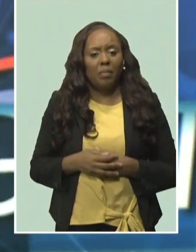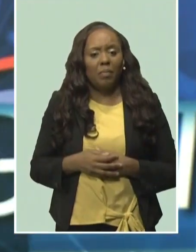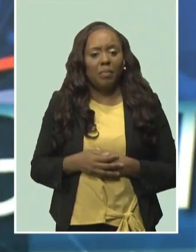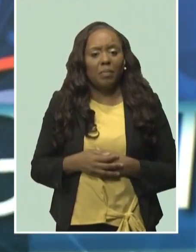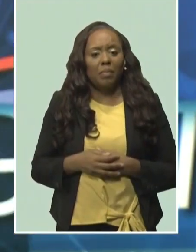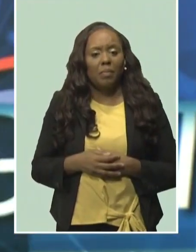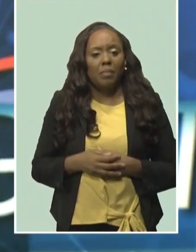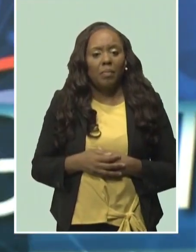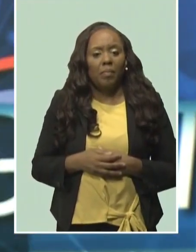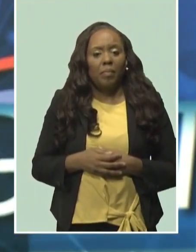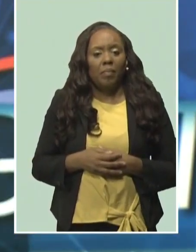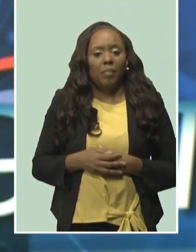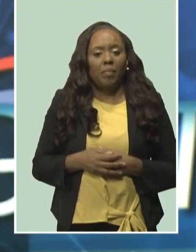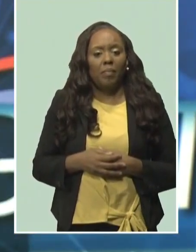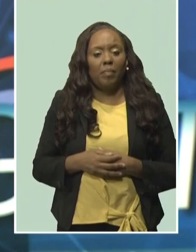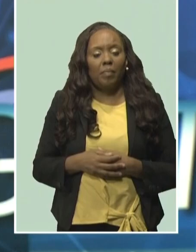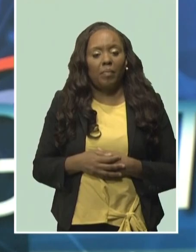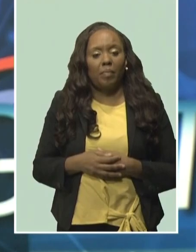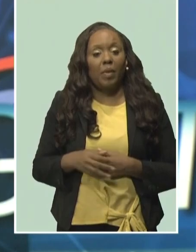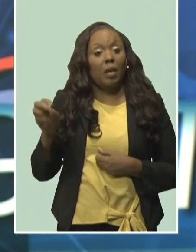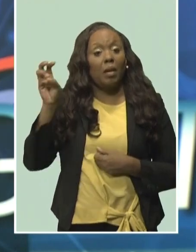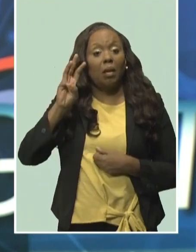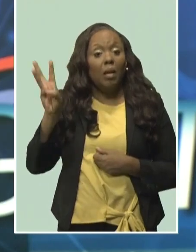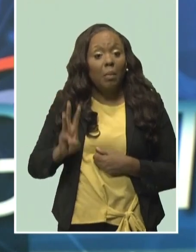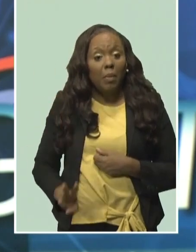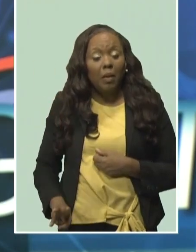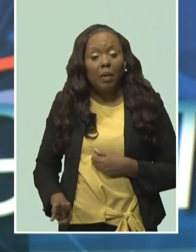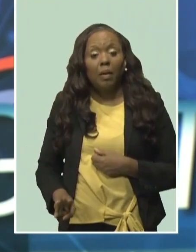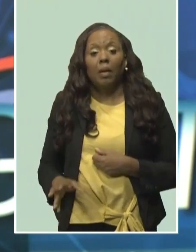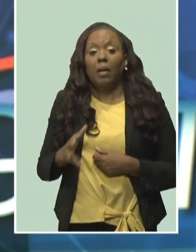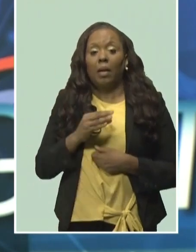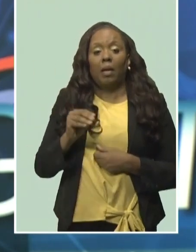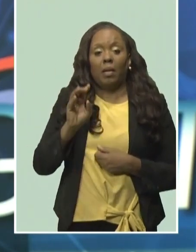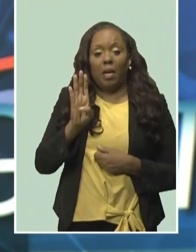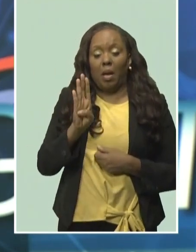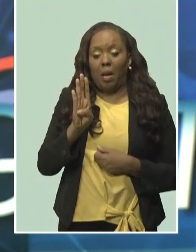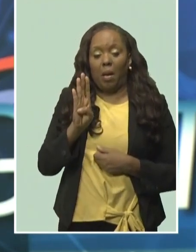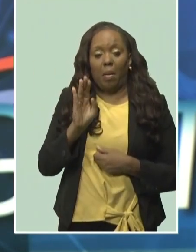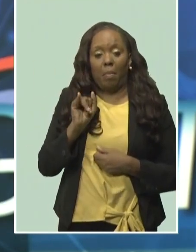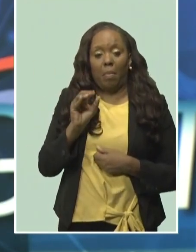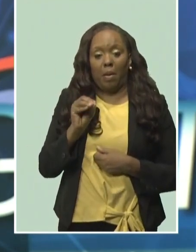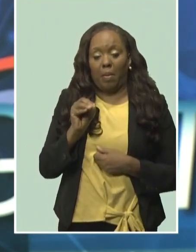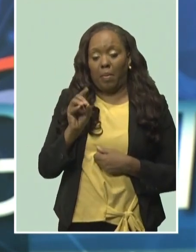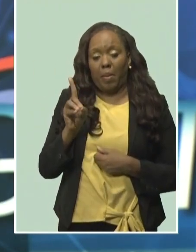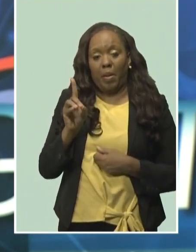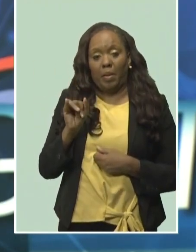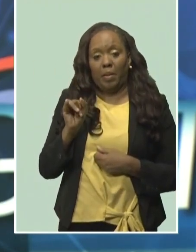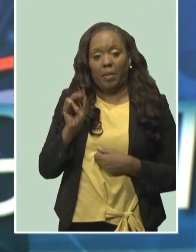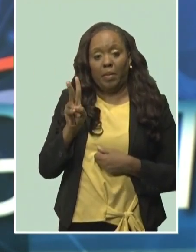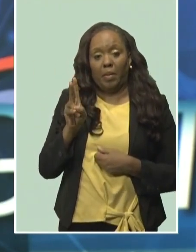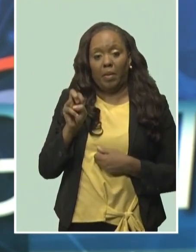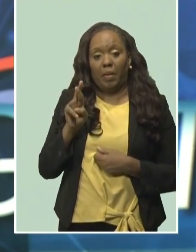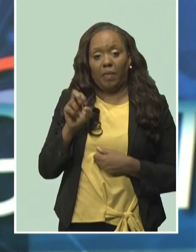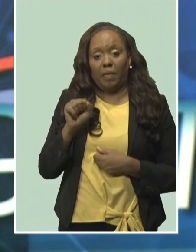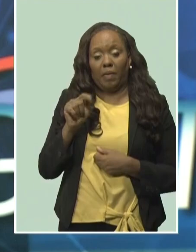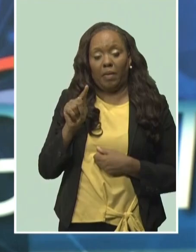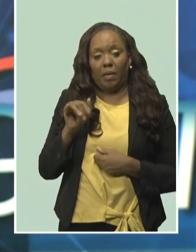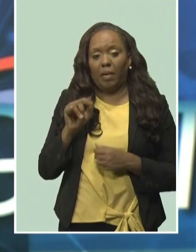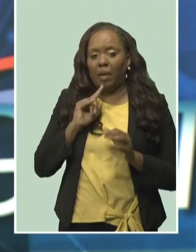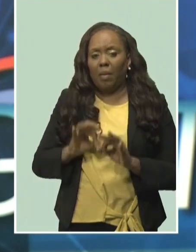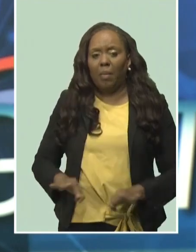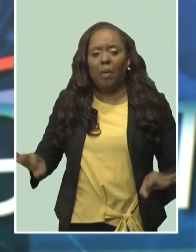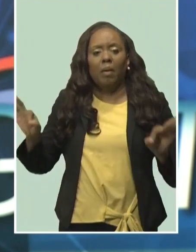Ms. Cattlee also says while climate and loss of biodiversity are critical, the world must ensure there is capacity to provide